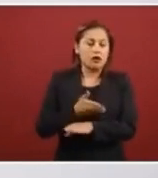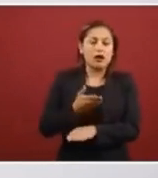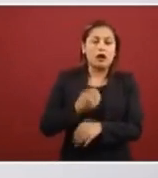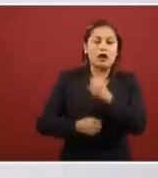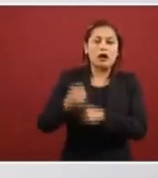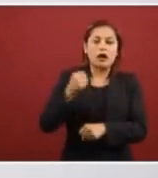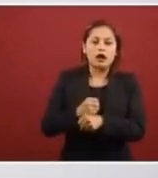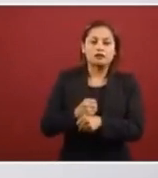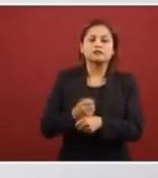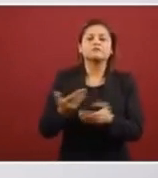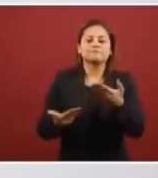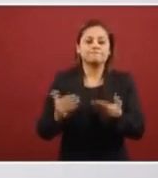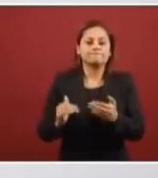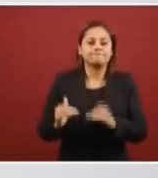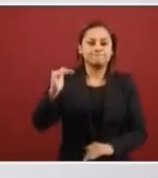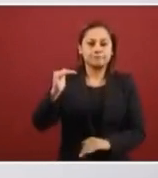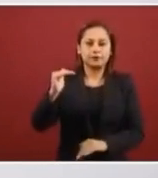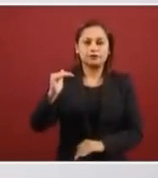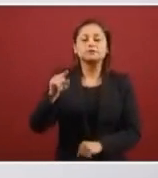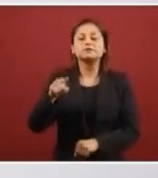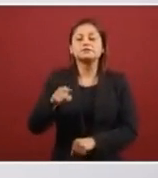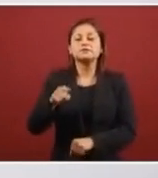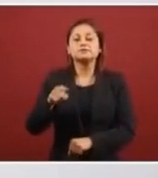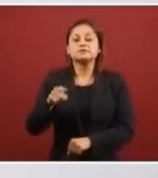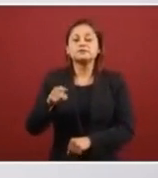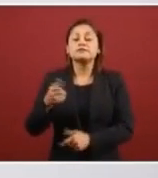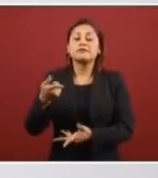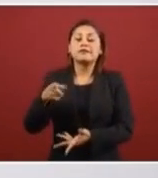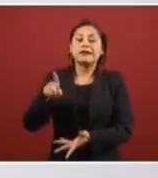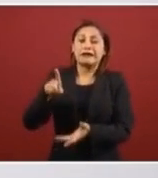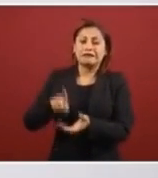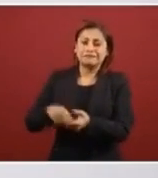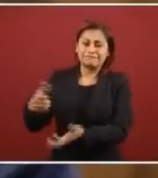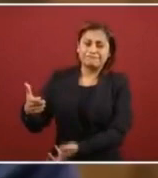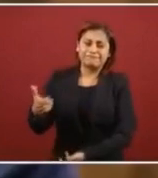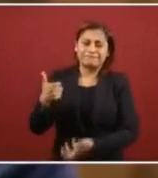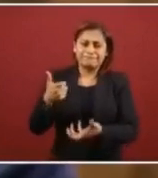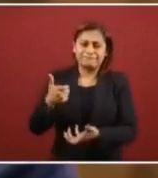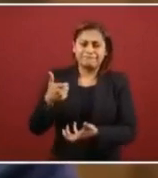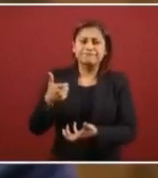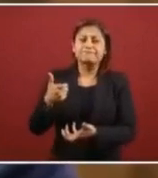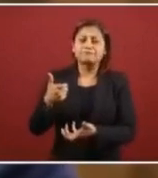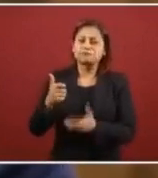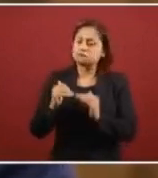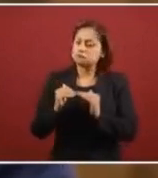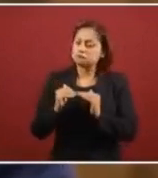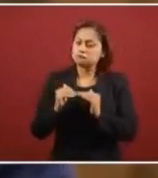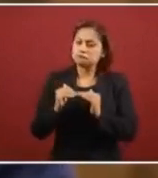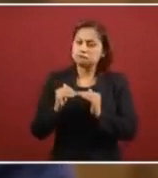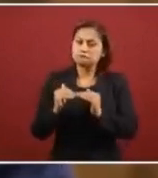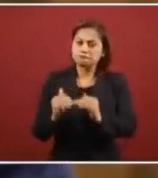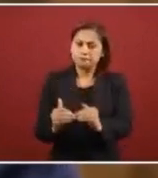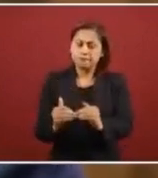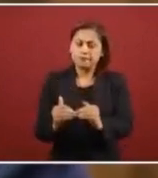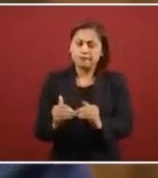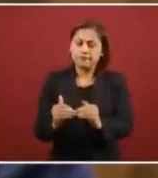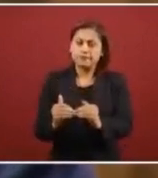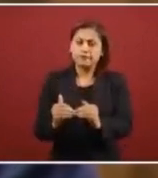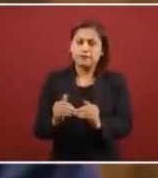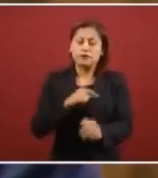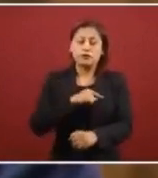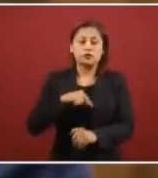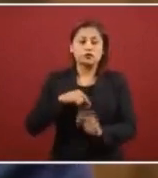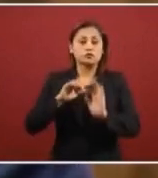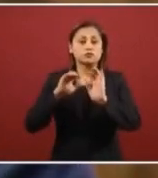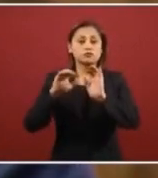year before the purse of values has maintained stable and that time that we've been in